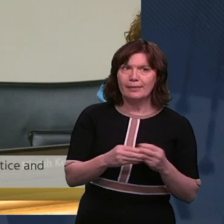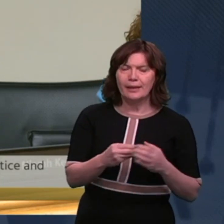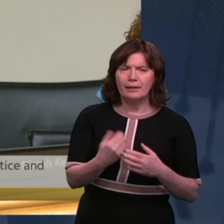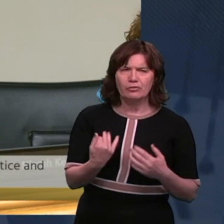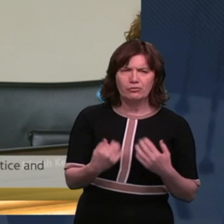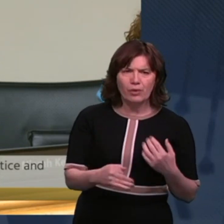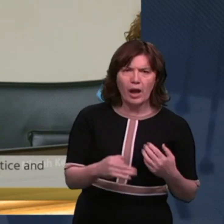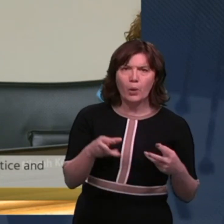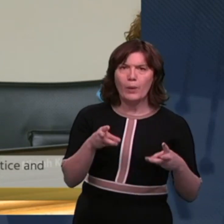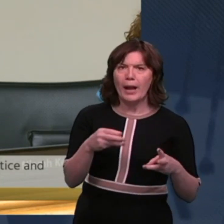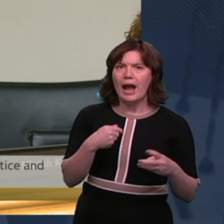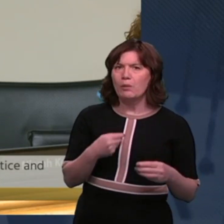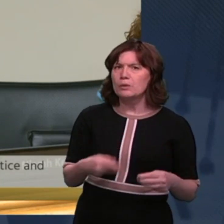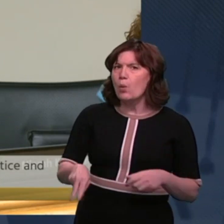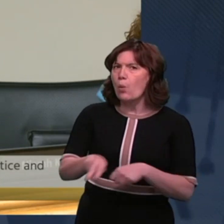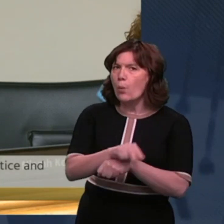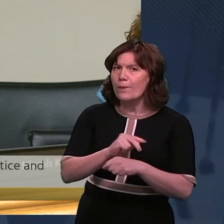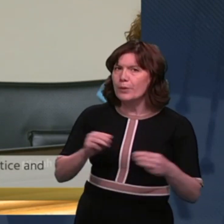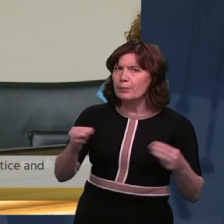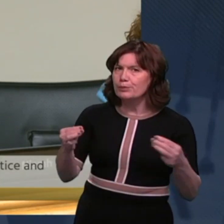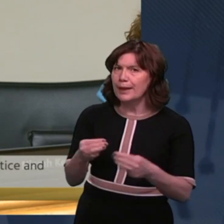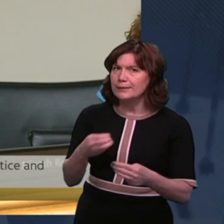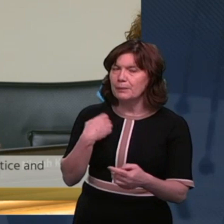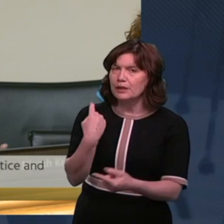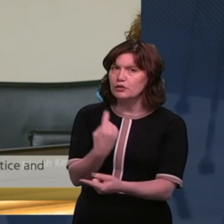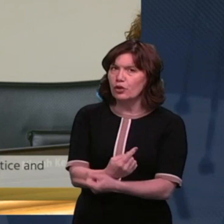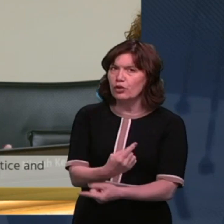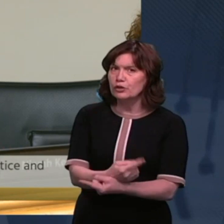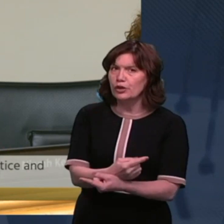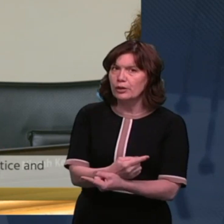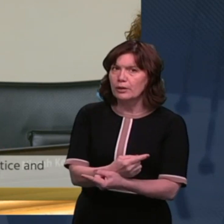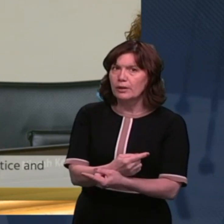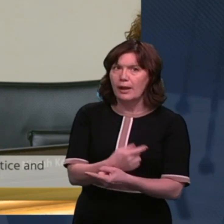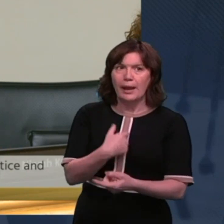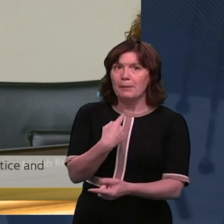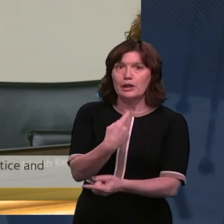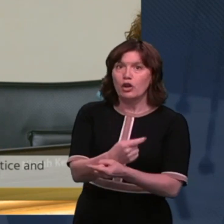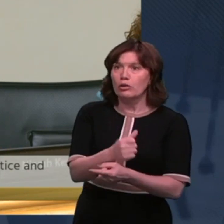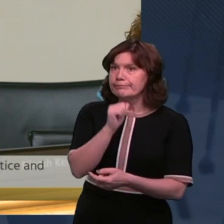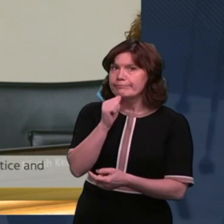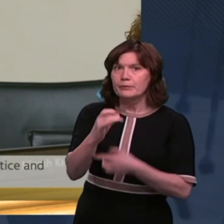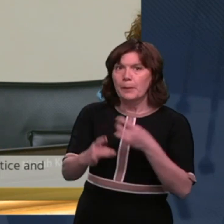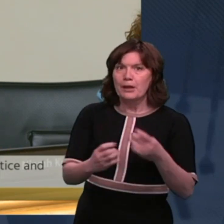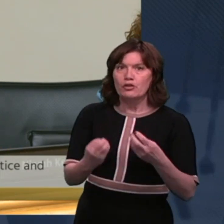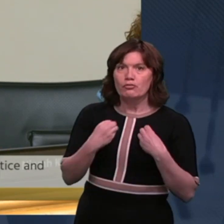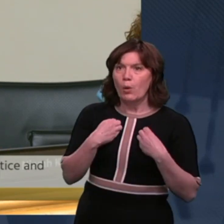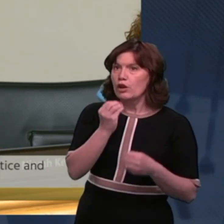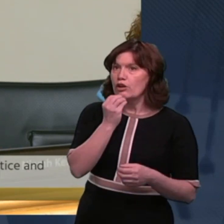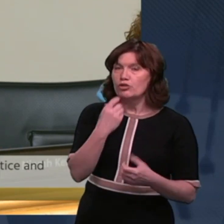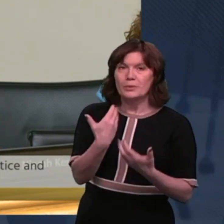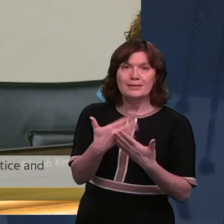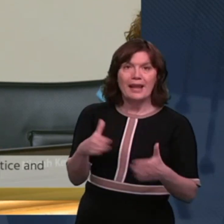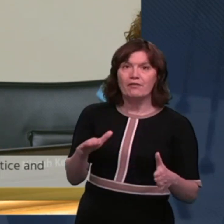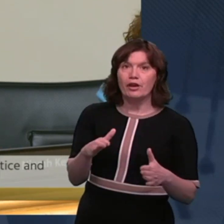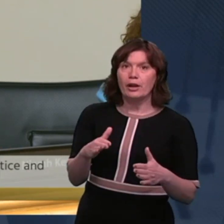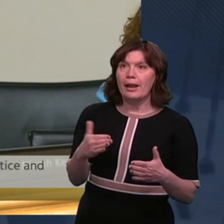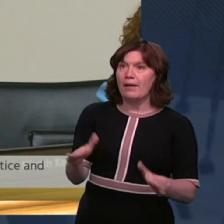because I was protecting her too much. She didn't make her own lunches even. She was never left in the house because